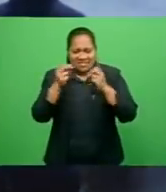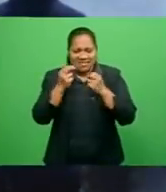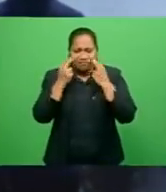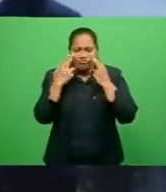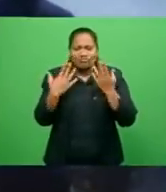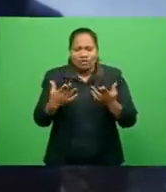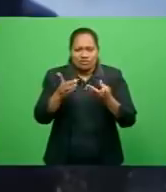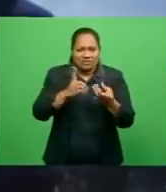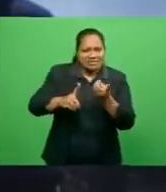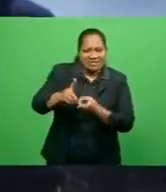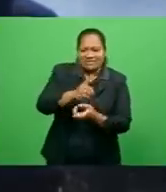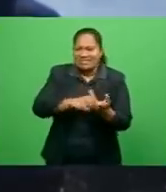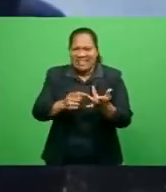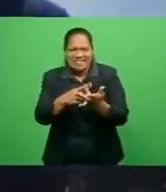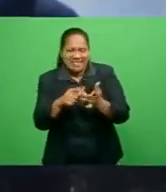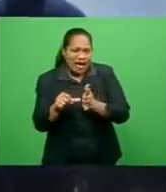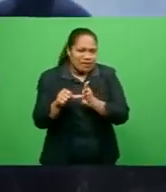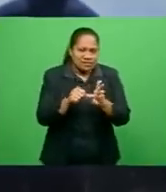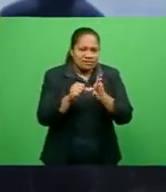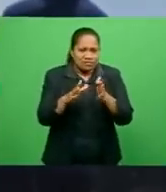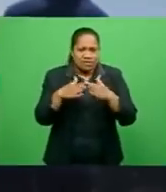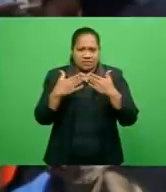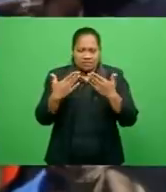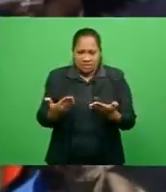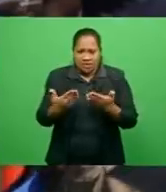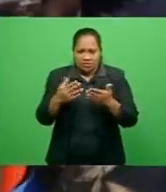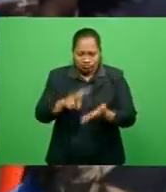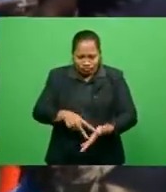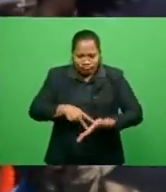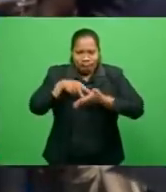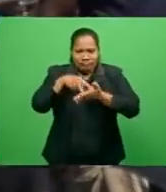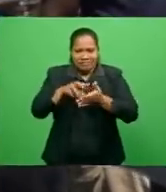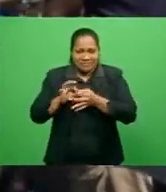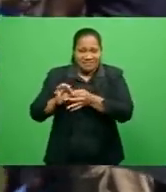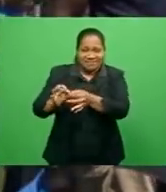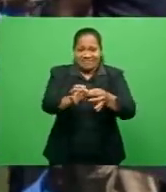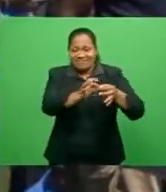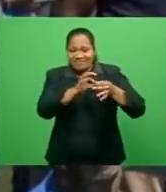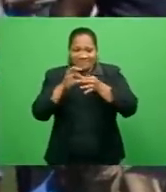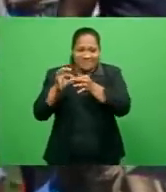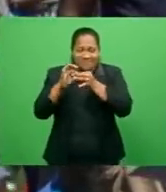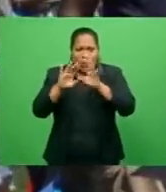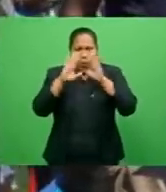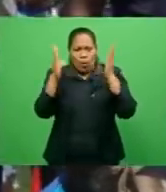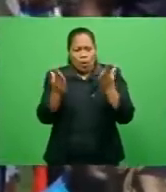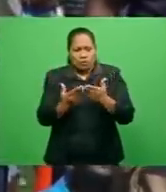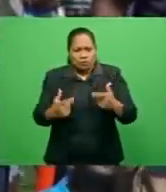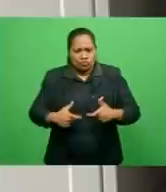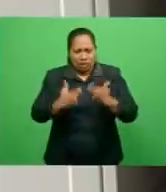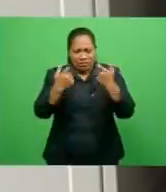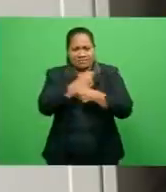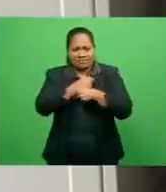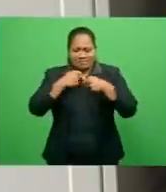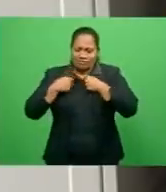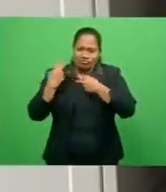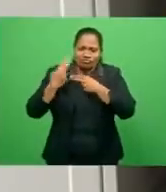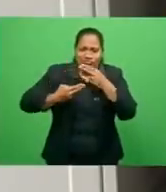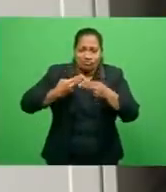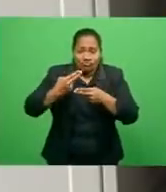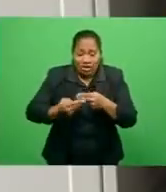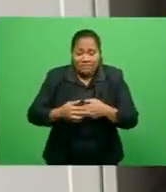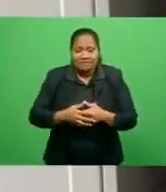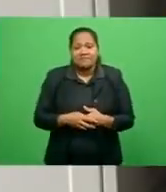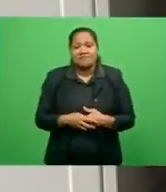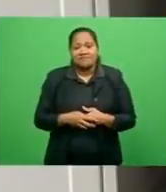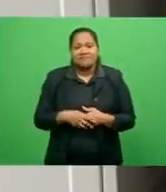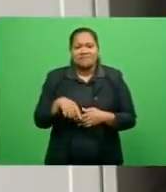and other hardships. We now stand firmly together facing perhaps the most complex global challenge of our generation. The pandemic is a